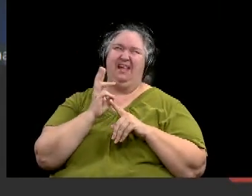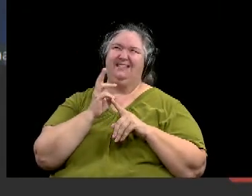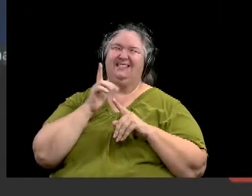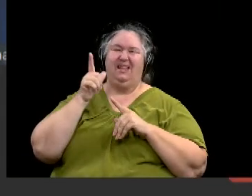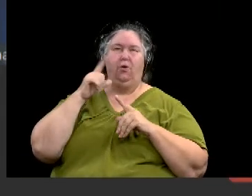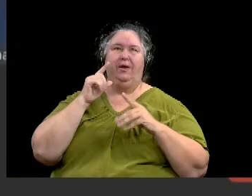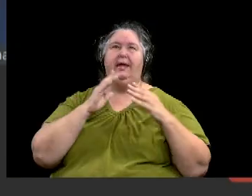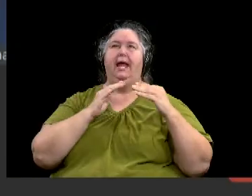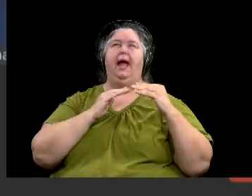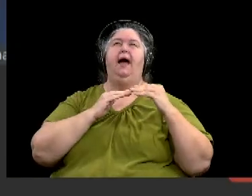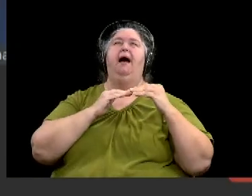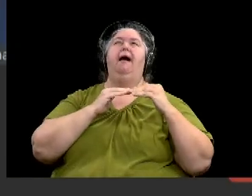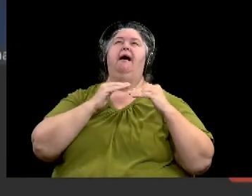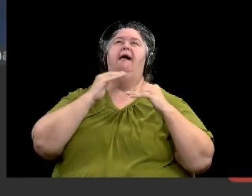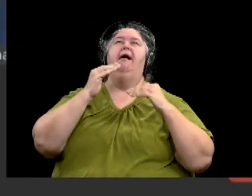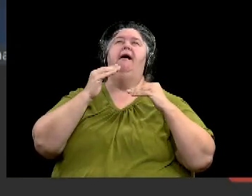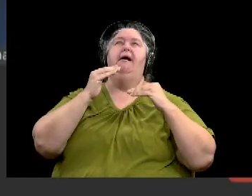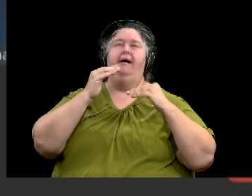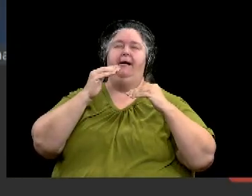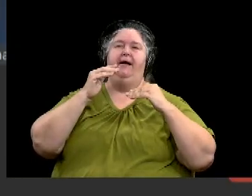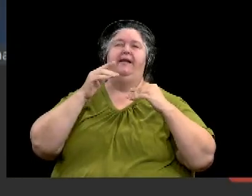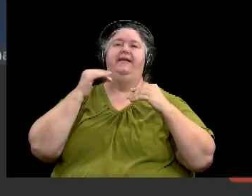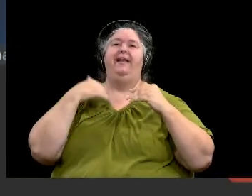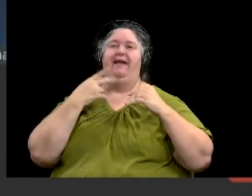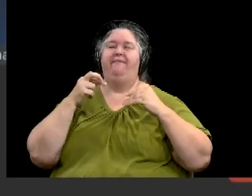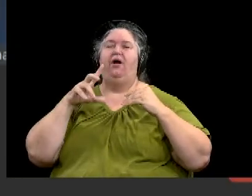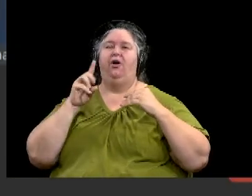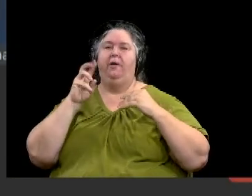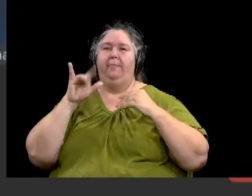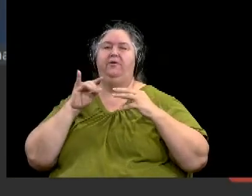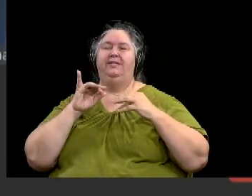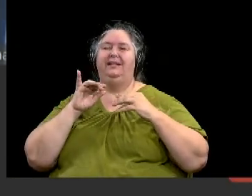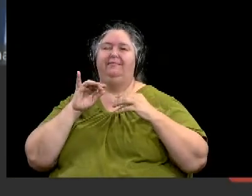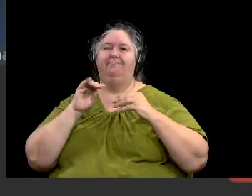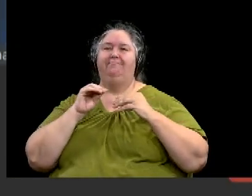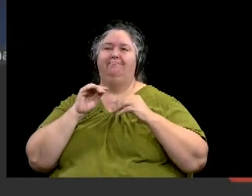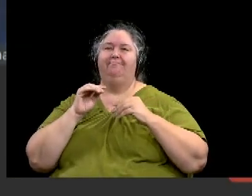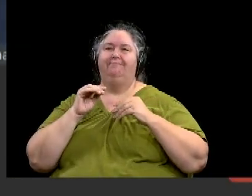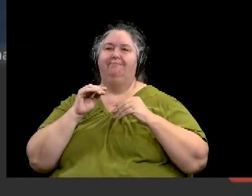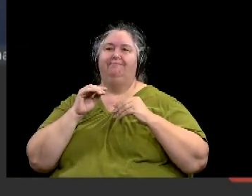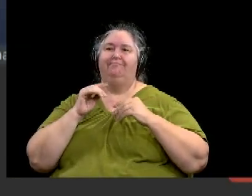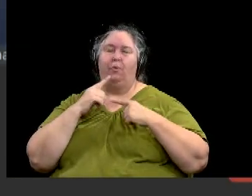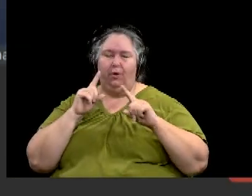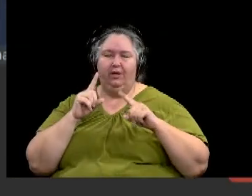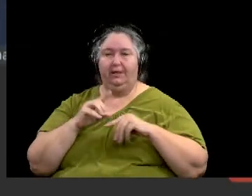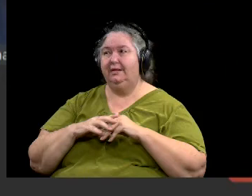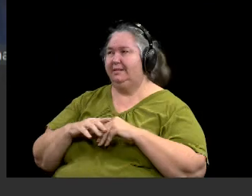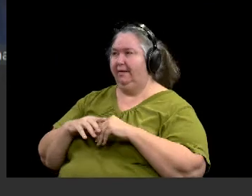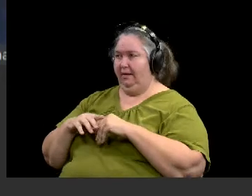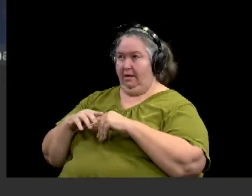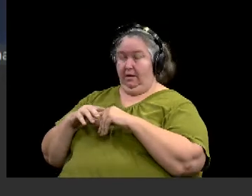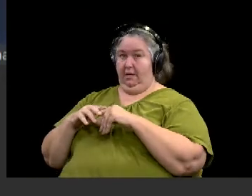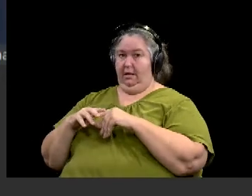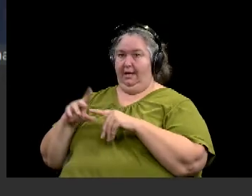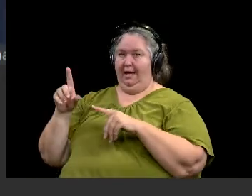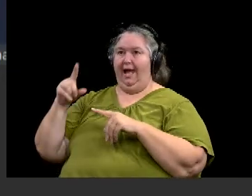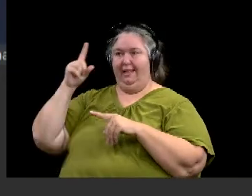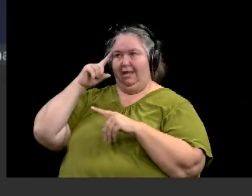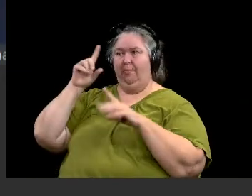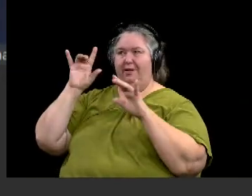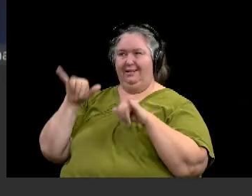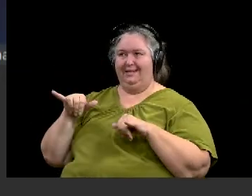That's very consistent with what I've heard. So I think we're on the same page there. I think the immunity is